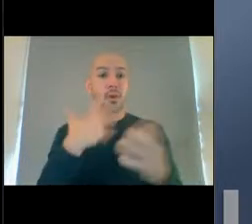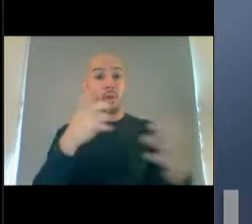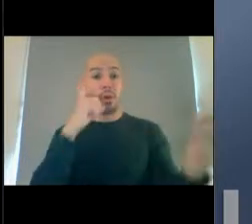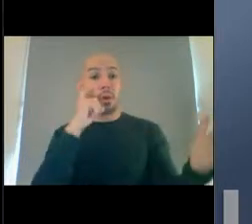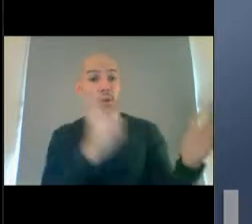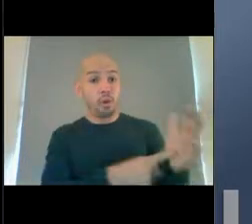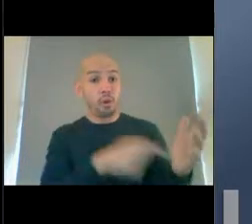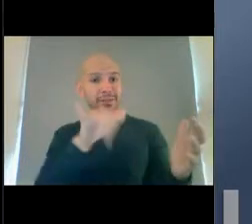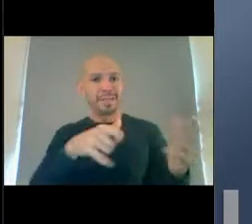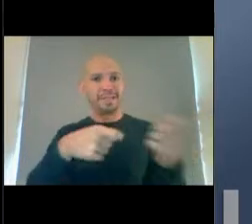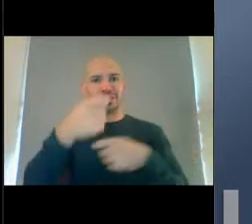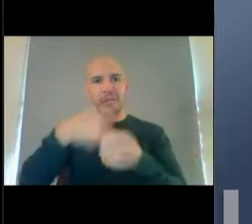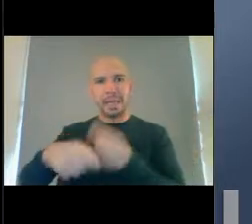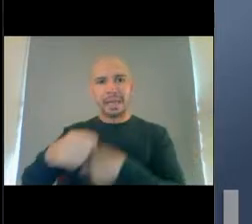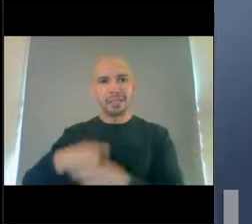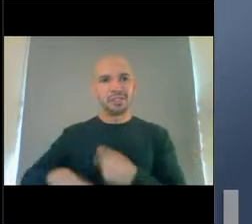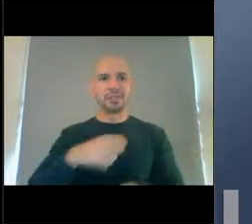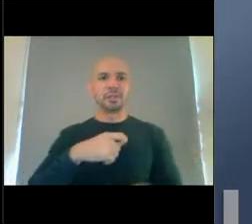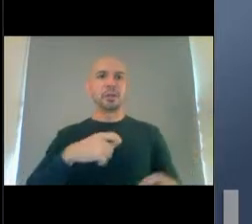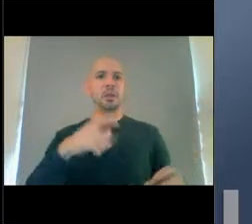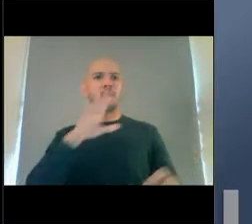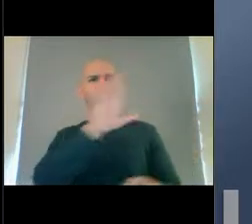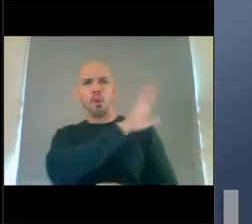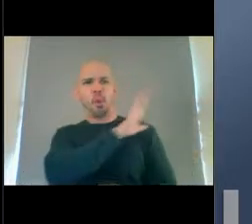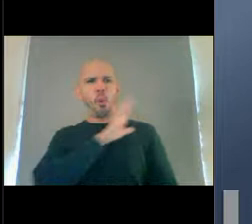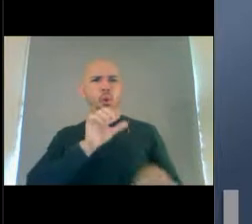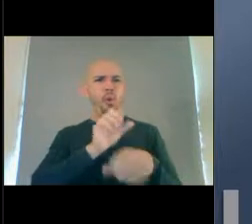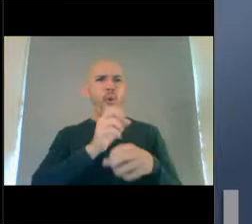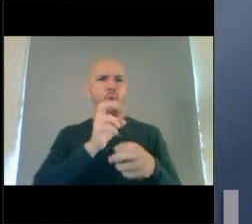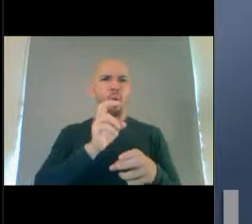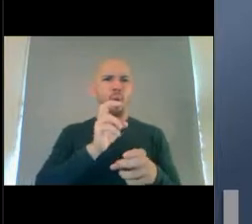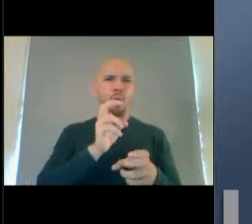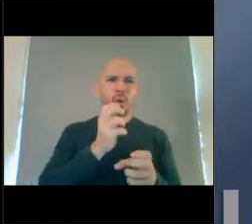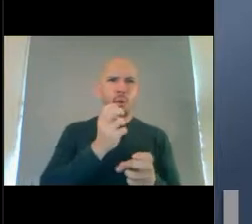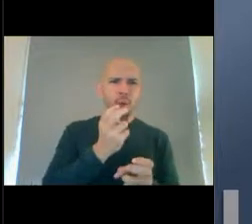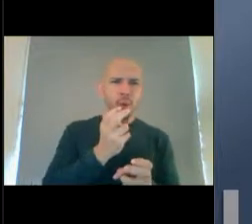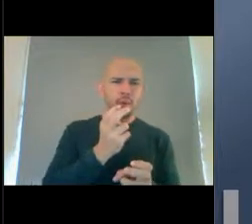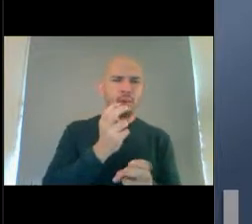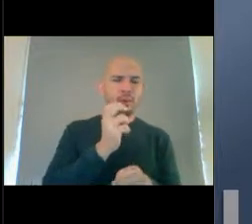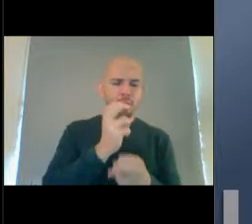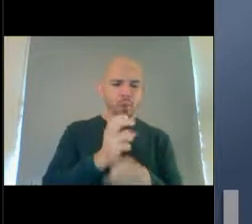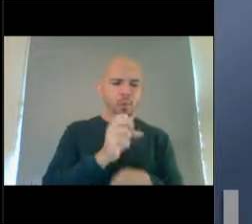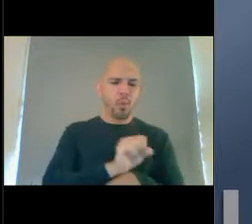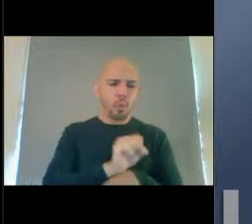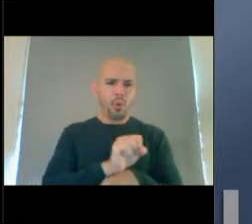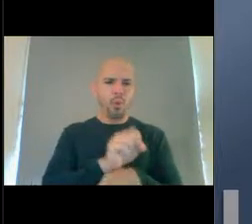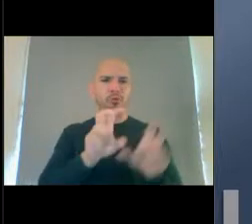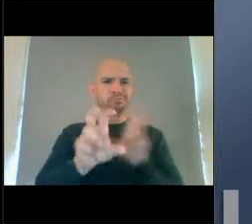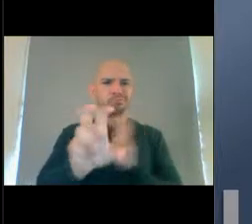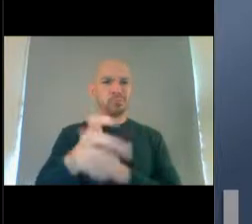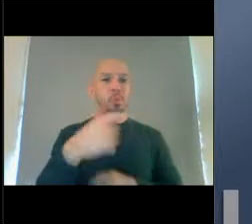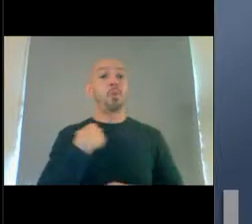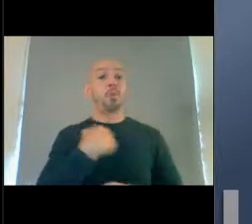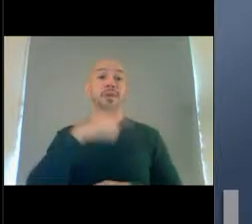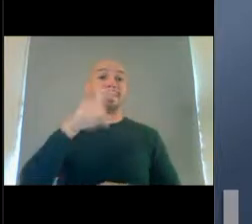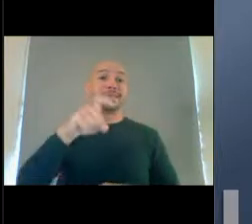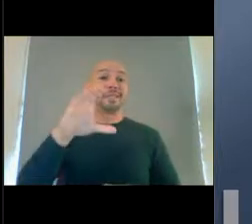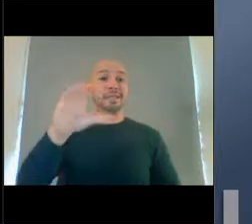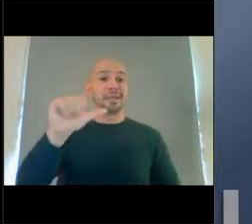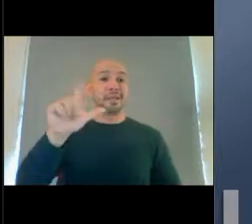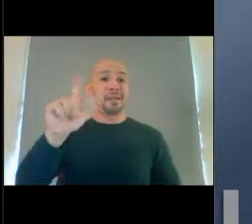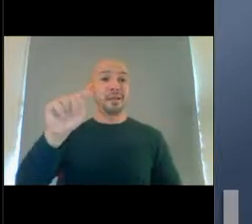those changes that were made and the hard work that went into them i do think we're going to need caltrans as help to make them just a little bit